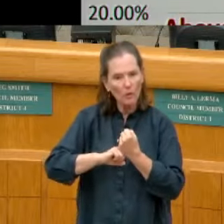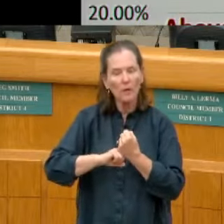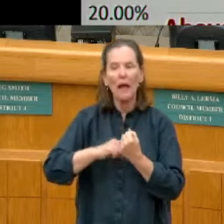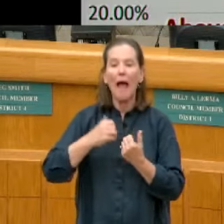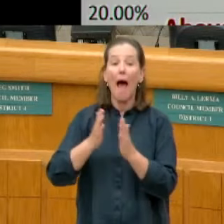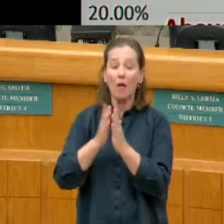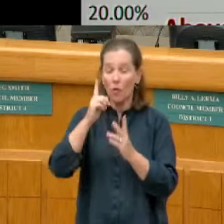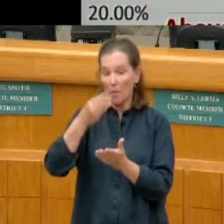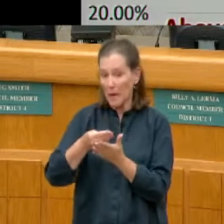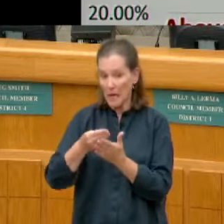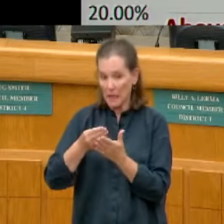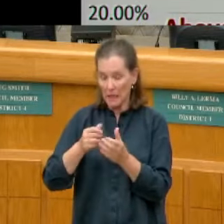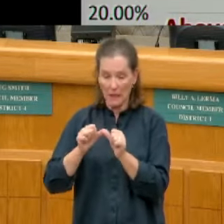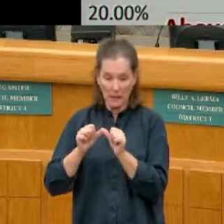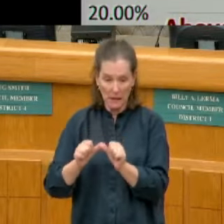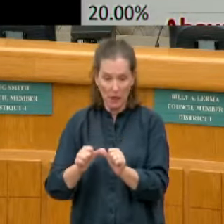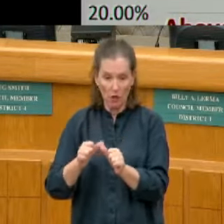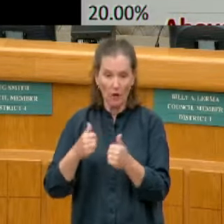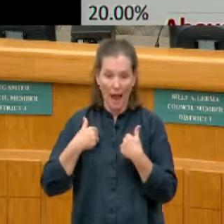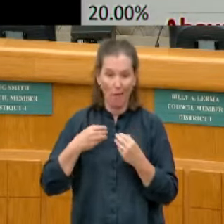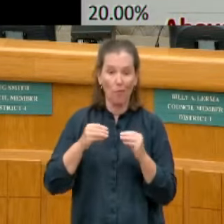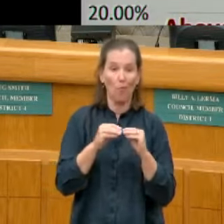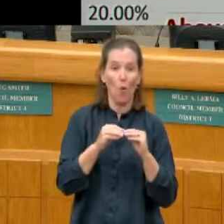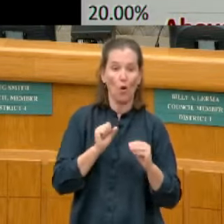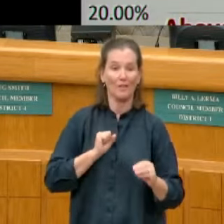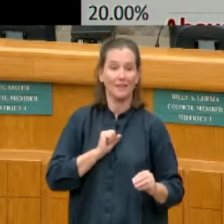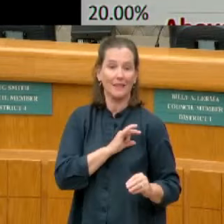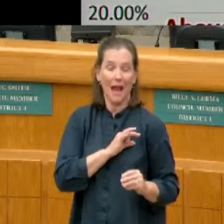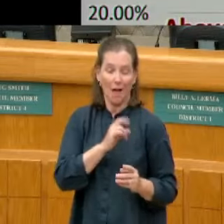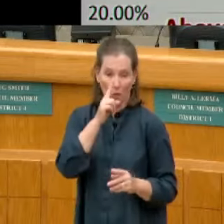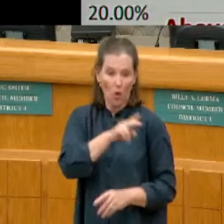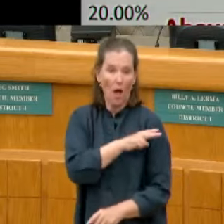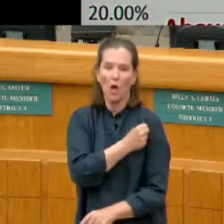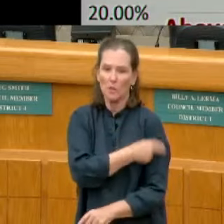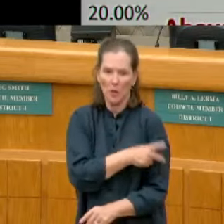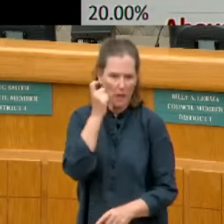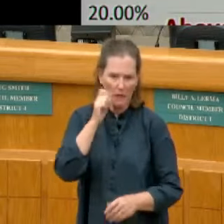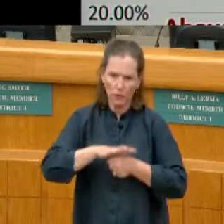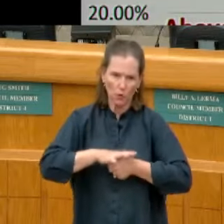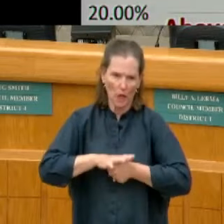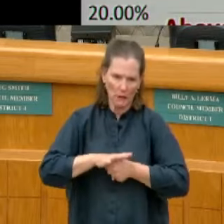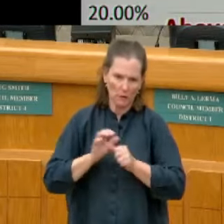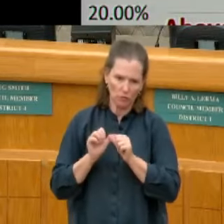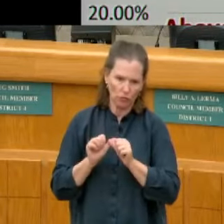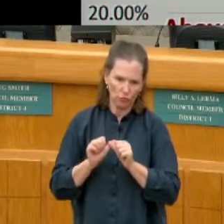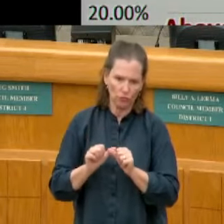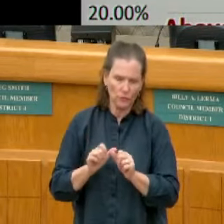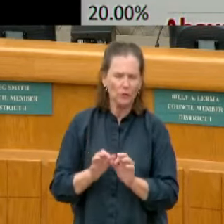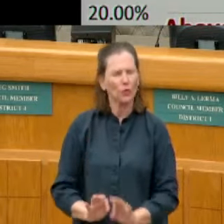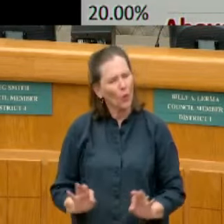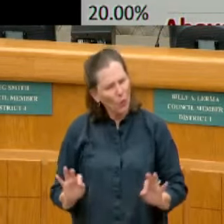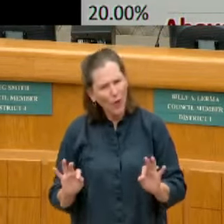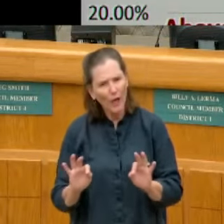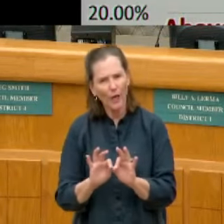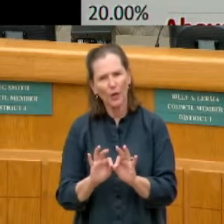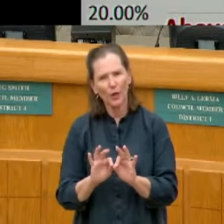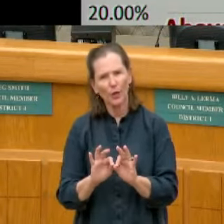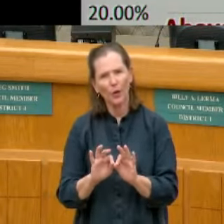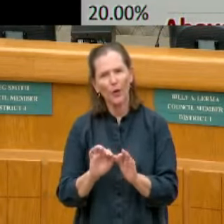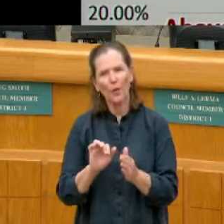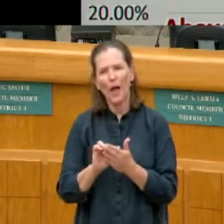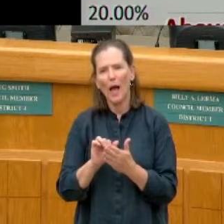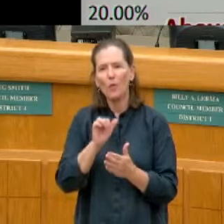is the desire of Nueces County to keep the staff we have. It is going to be absolutely critical that we don't